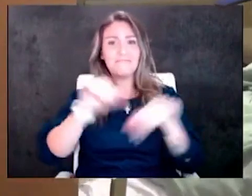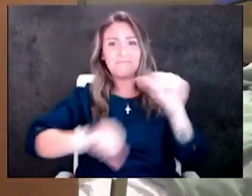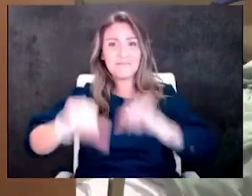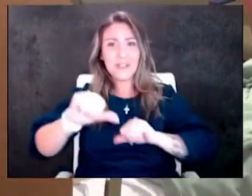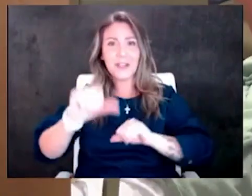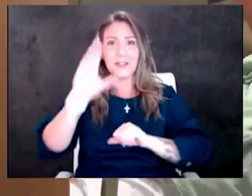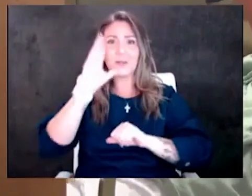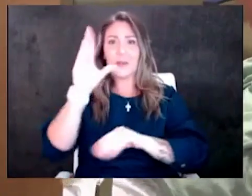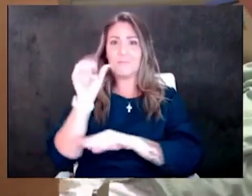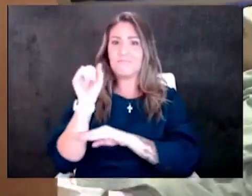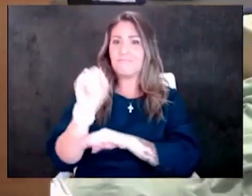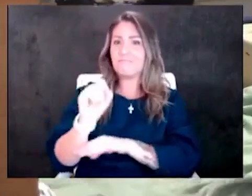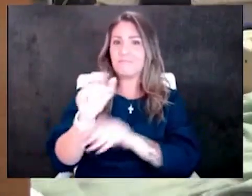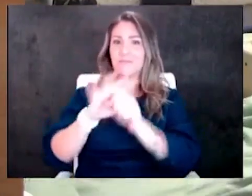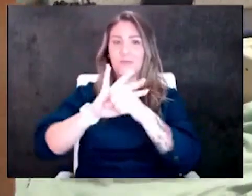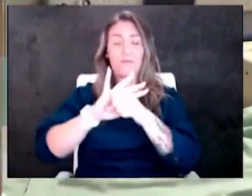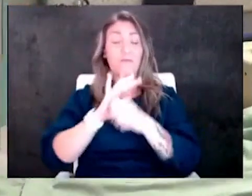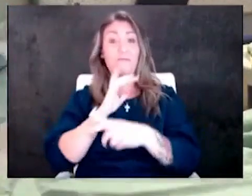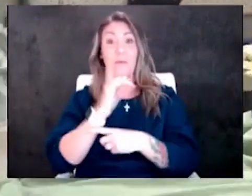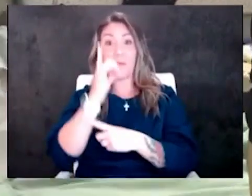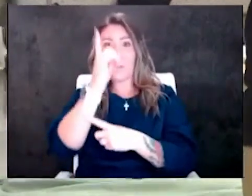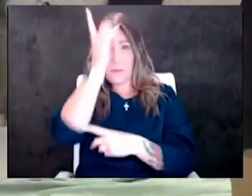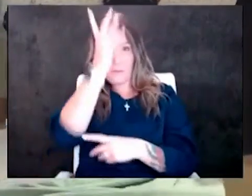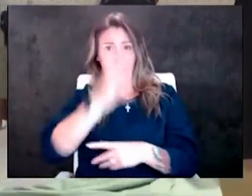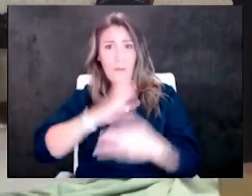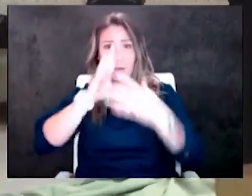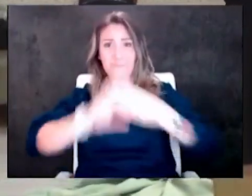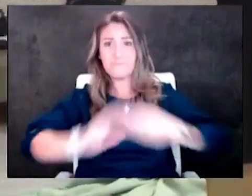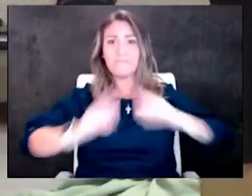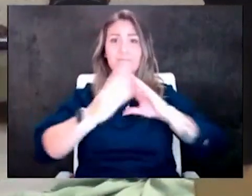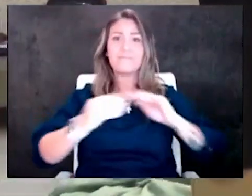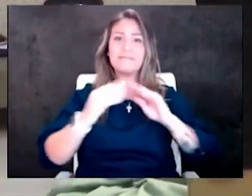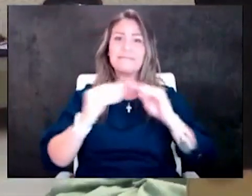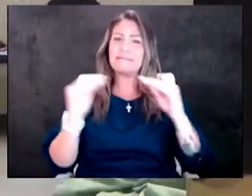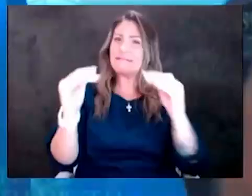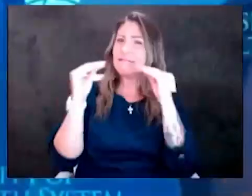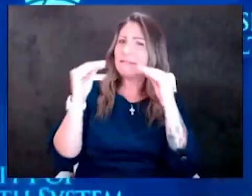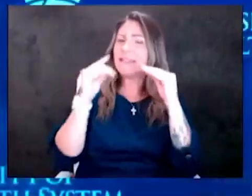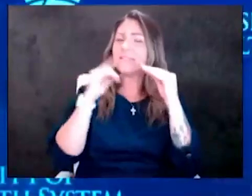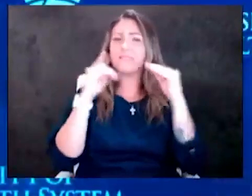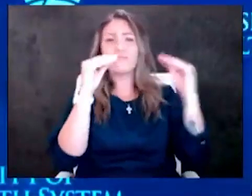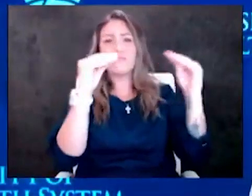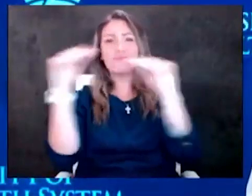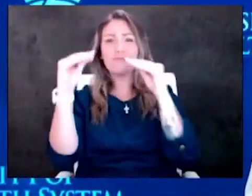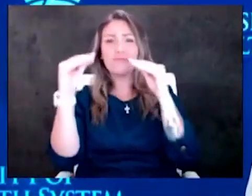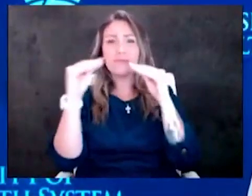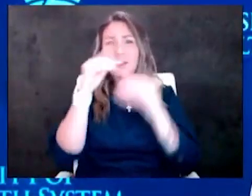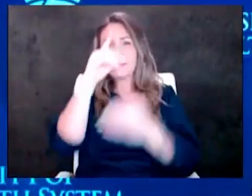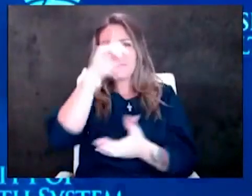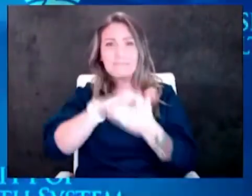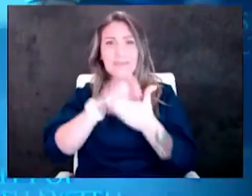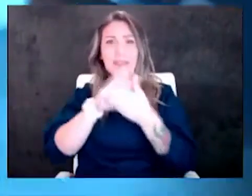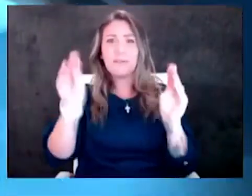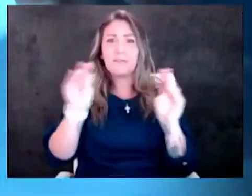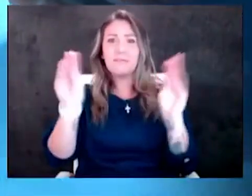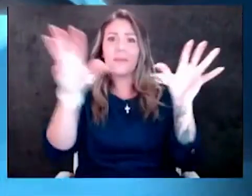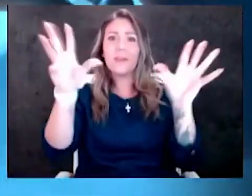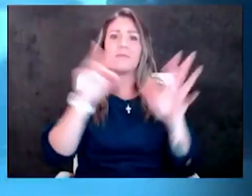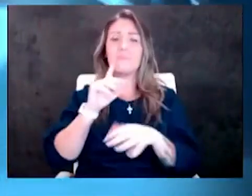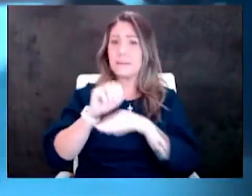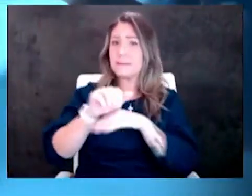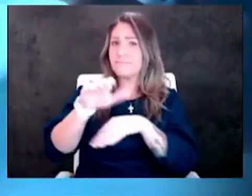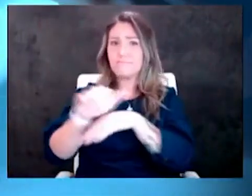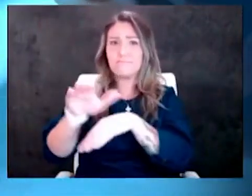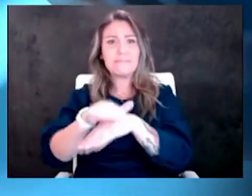of one man who teaches us to believe in miracles. So make sure to get your questions sent into us on YouTube, Facebook, and the